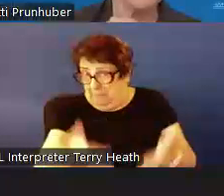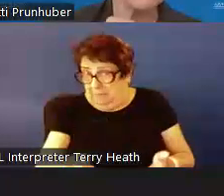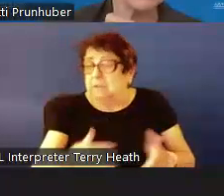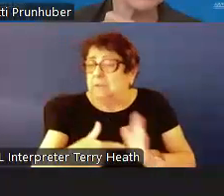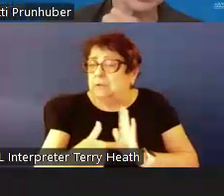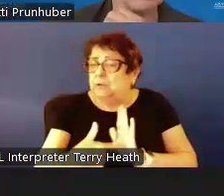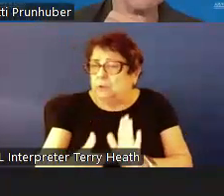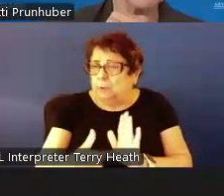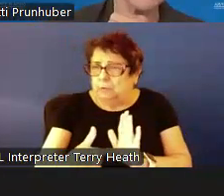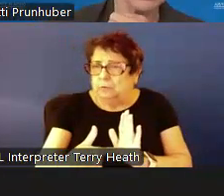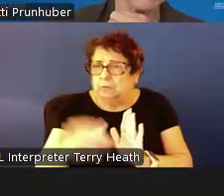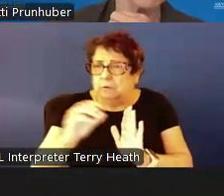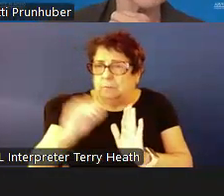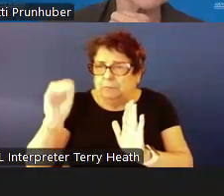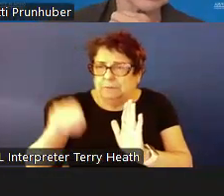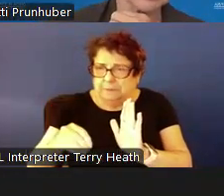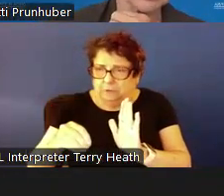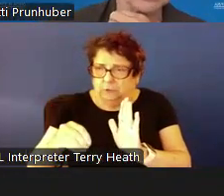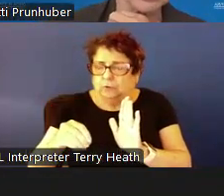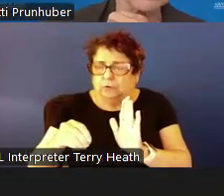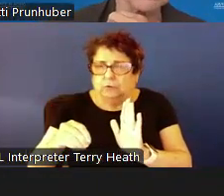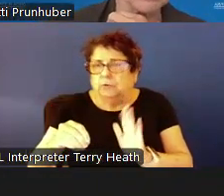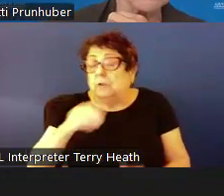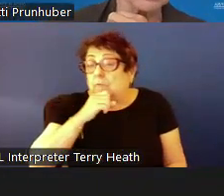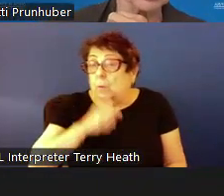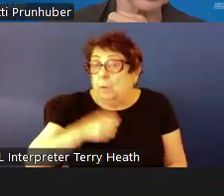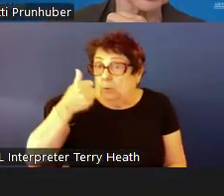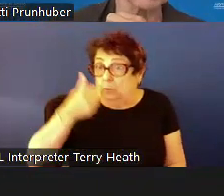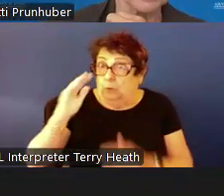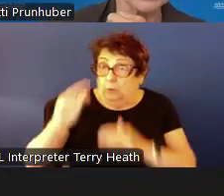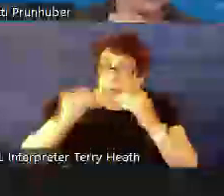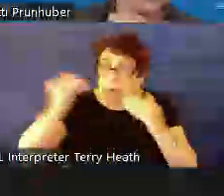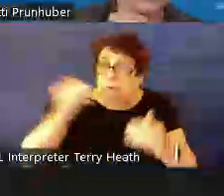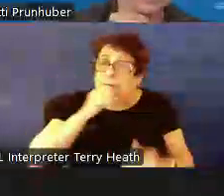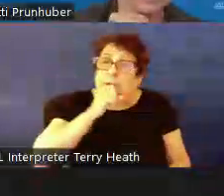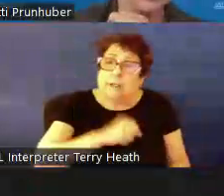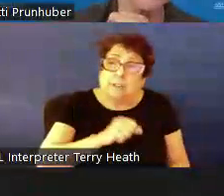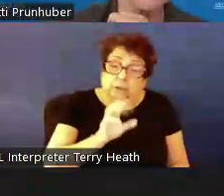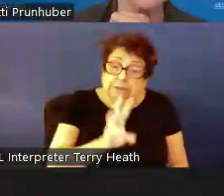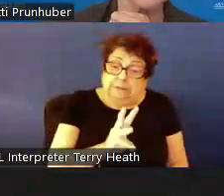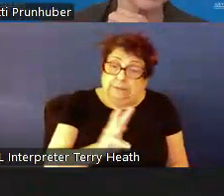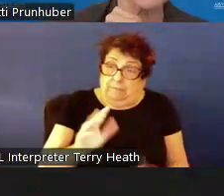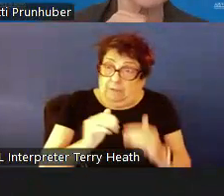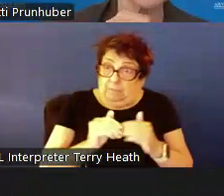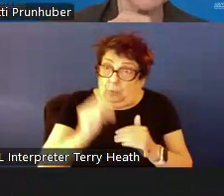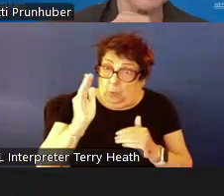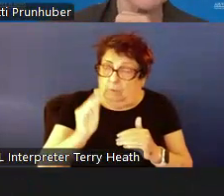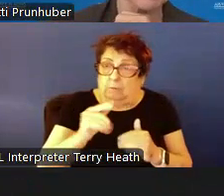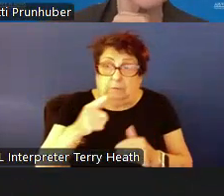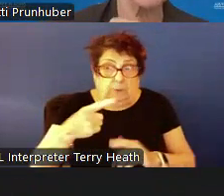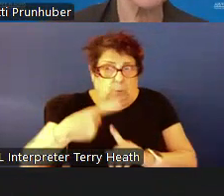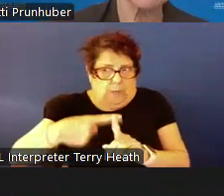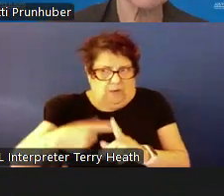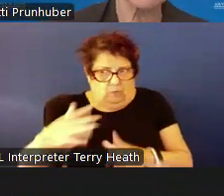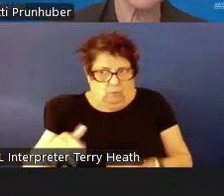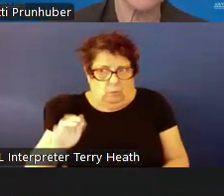the percentage of older adults age 65 and older who are renters who face cost burdens. And